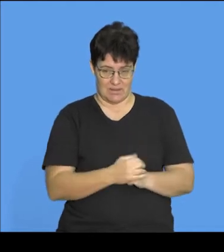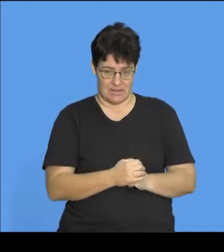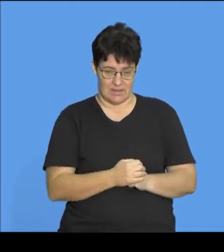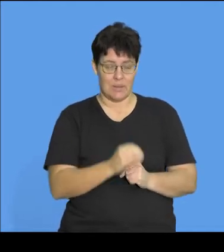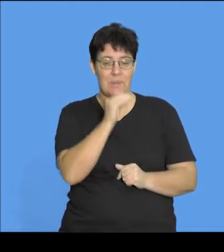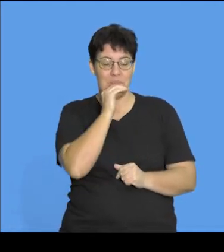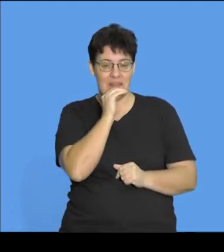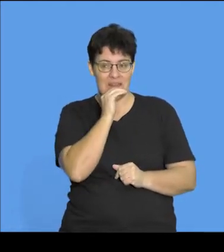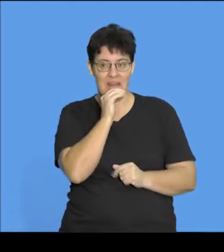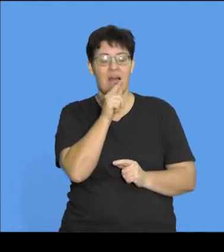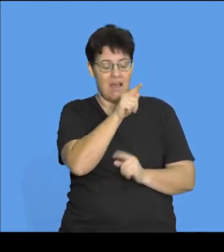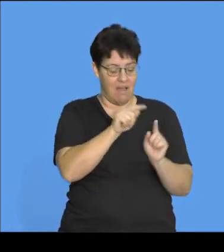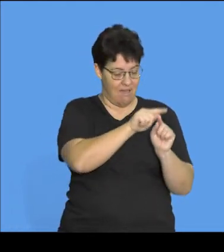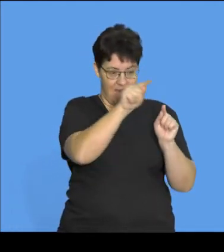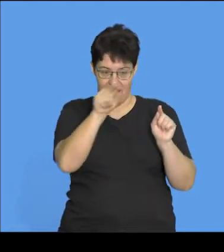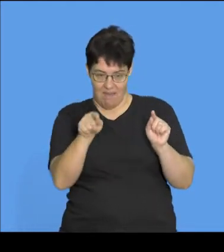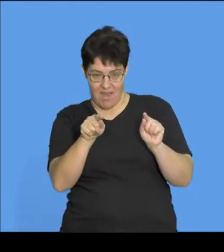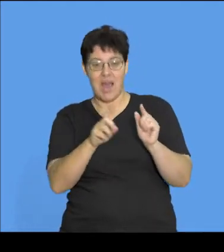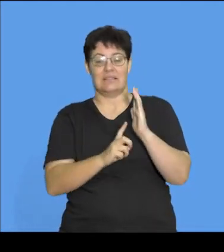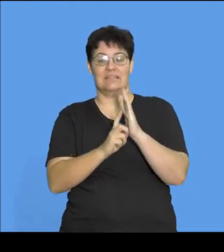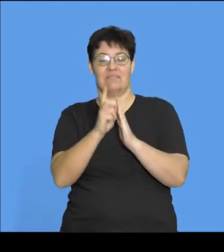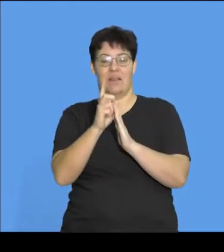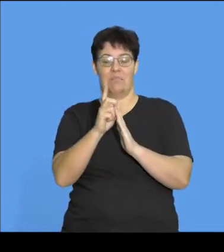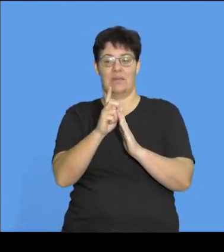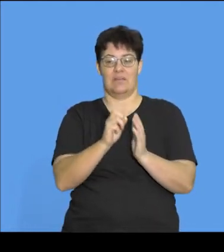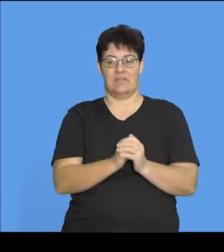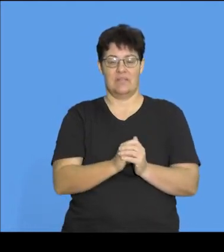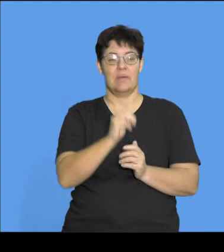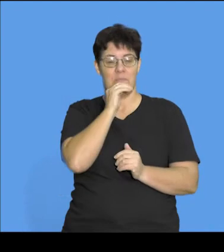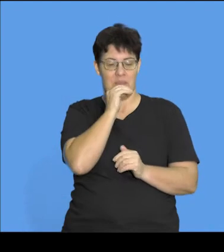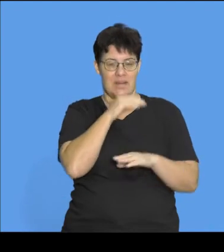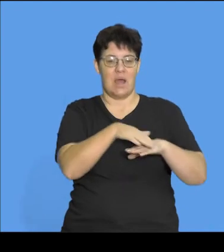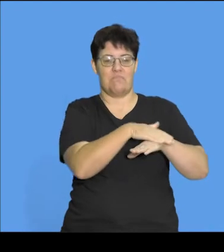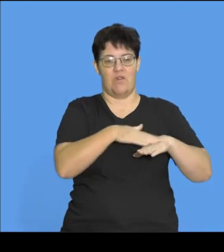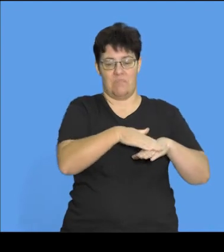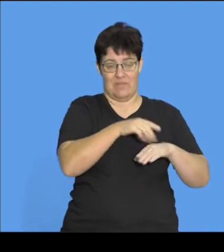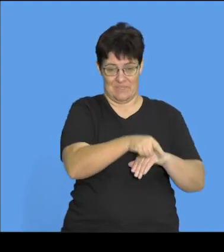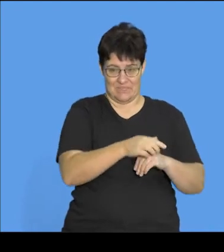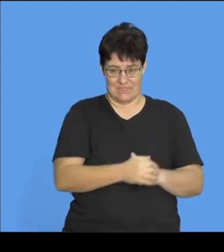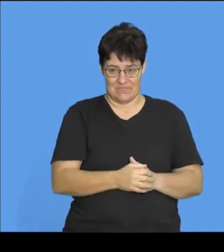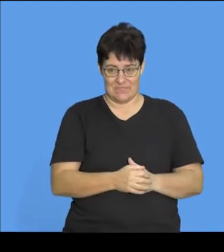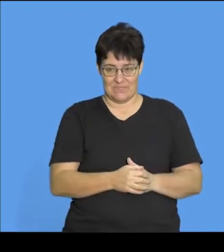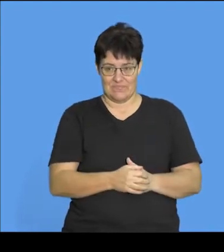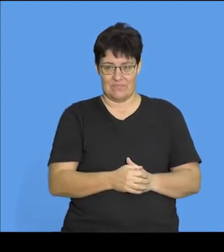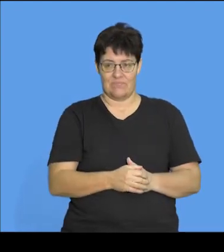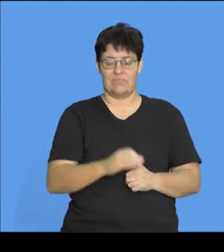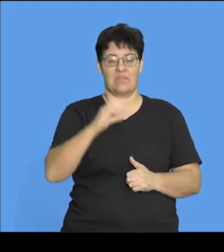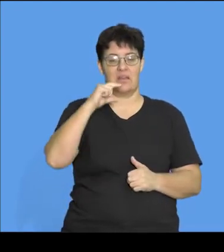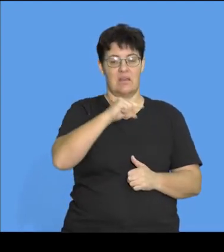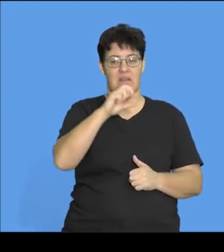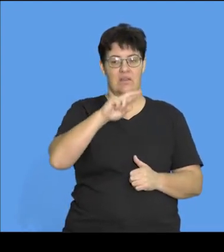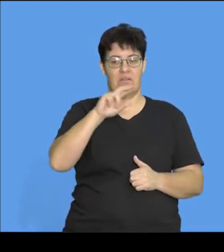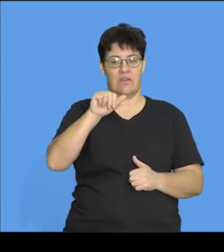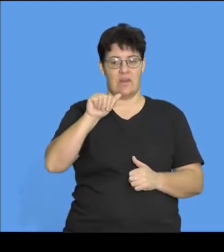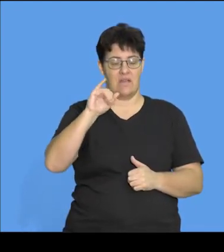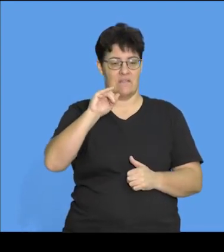development of this follicle here, which we refer to as the primary follicle. Let's look at the Graafian follicle as I've